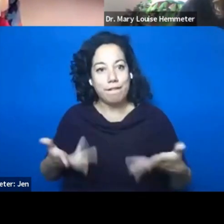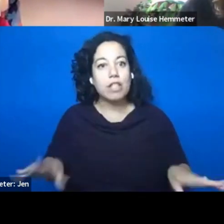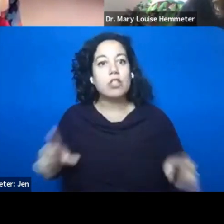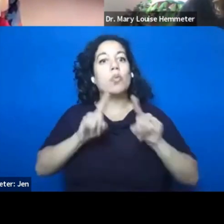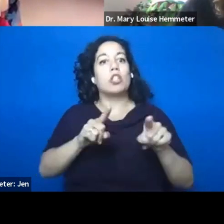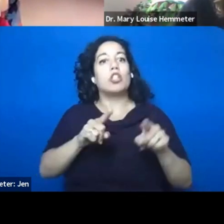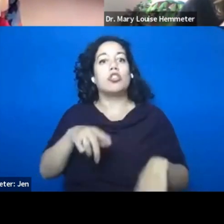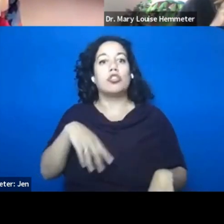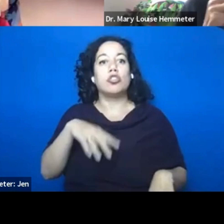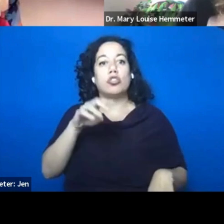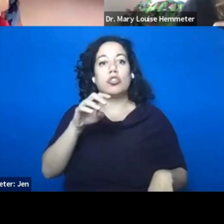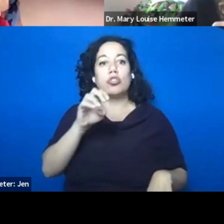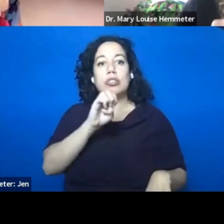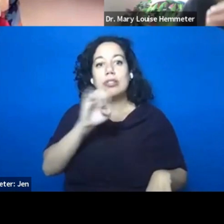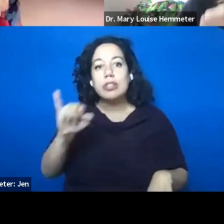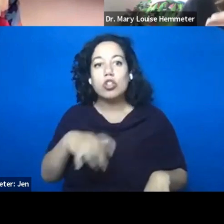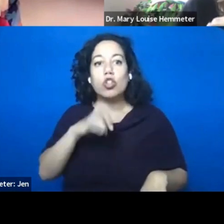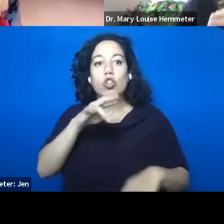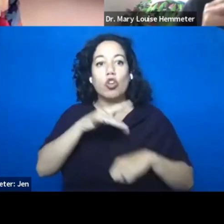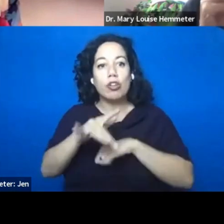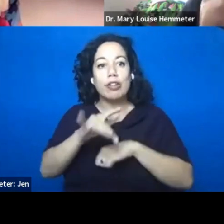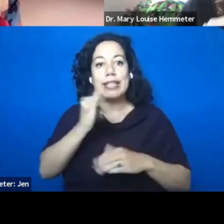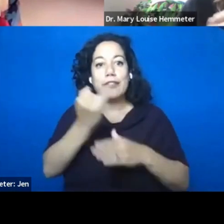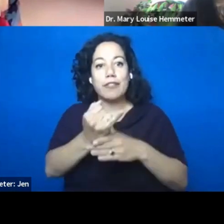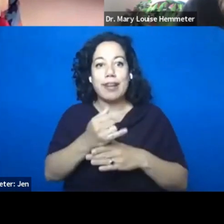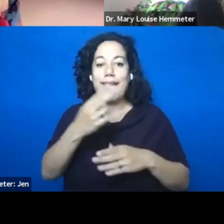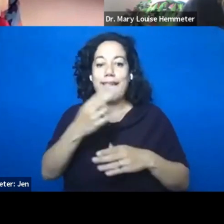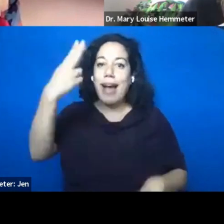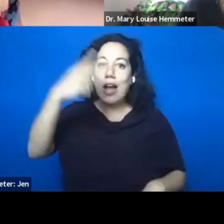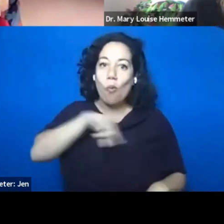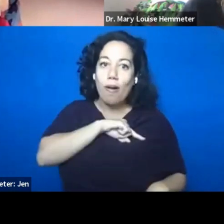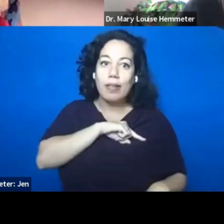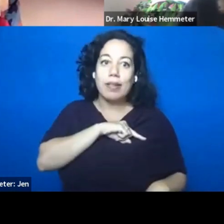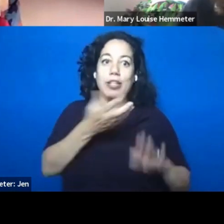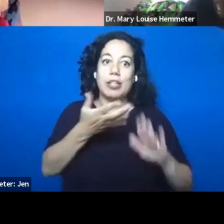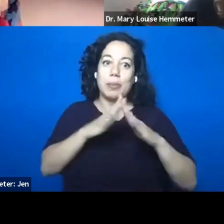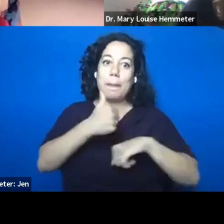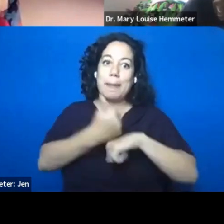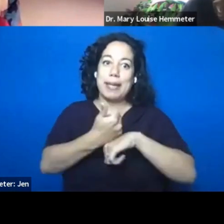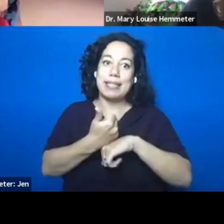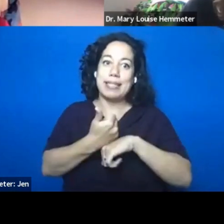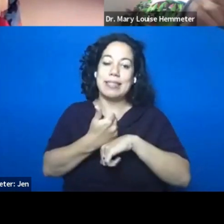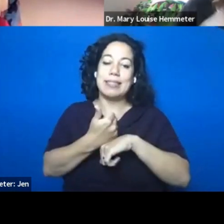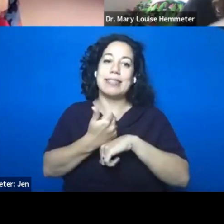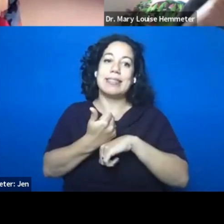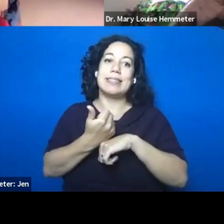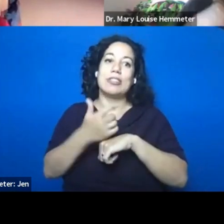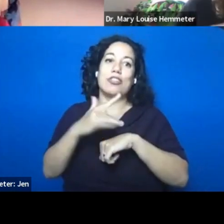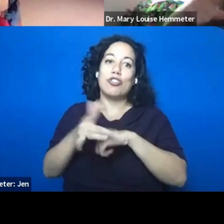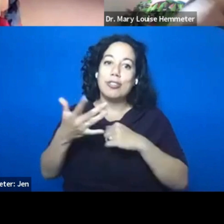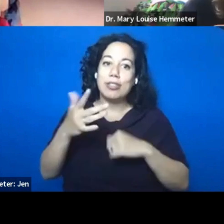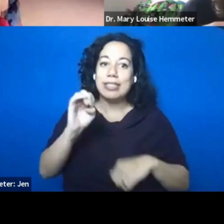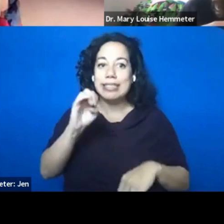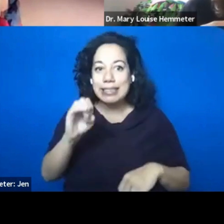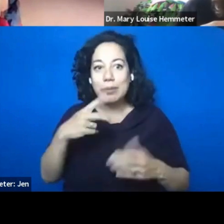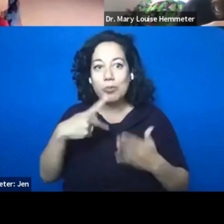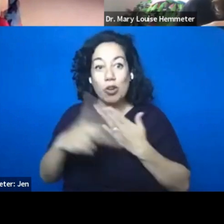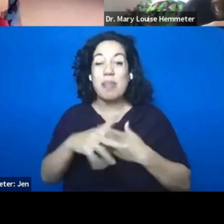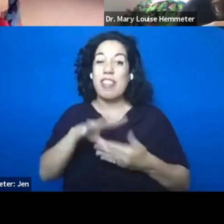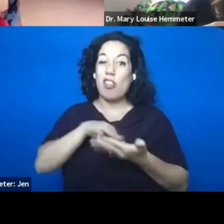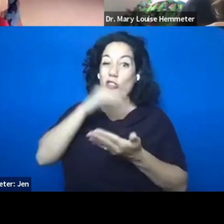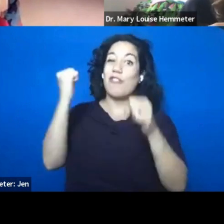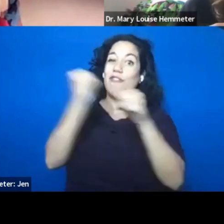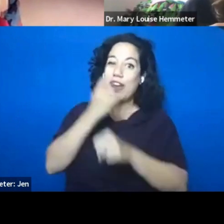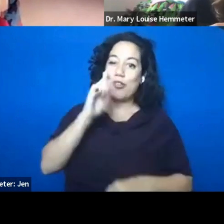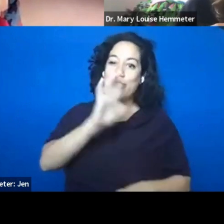intervention and a really good, high quality, community-based, inclusive early childhood program and learned to fight for their